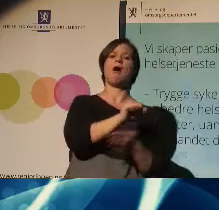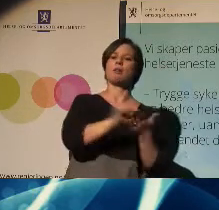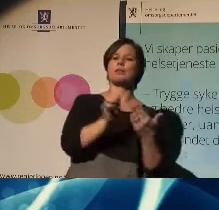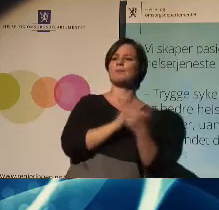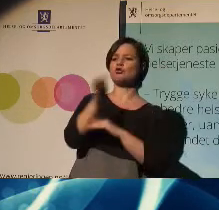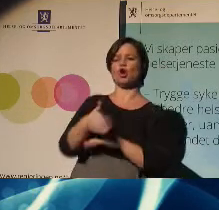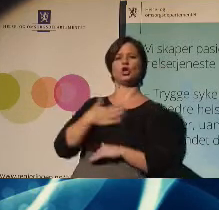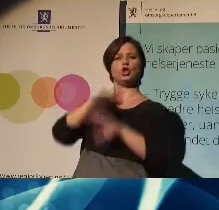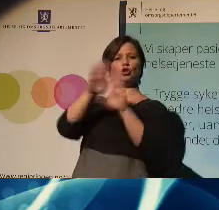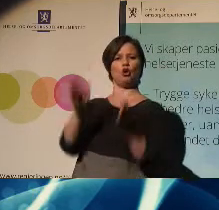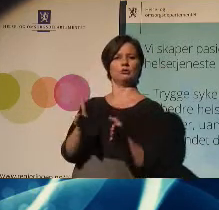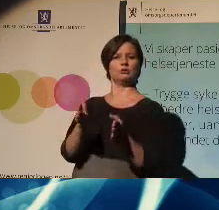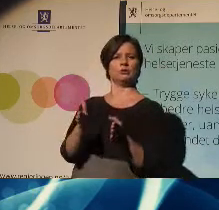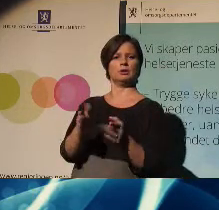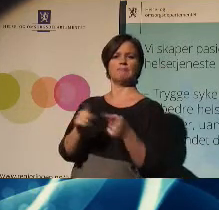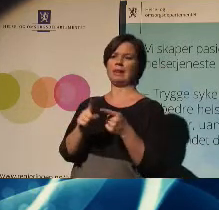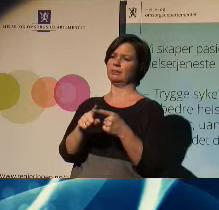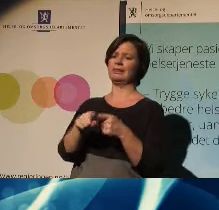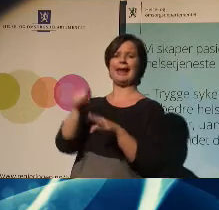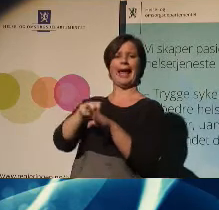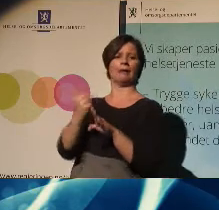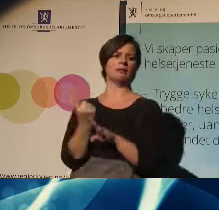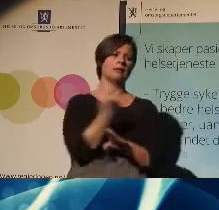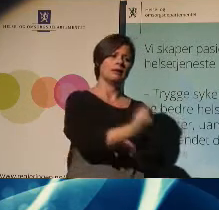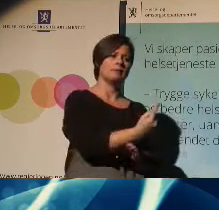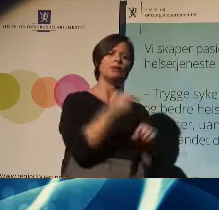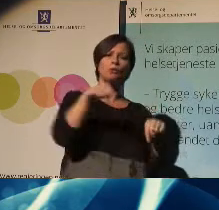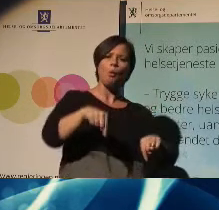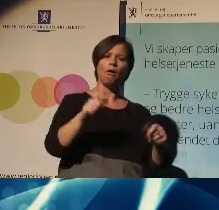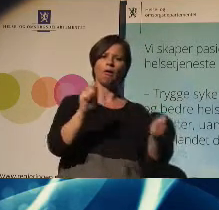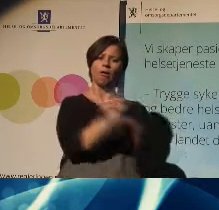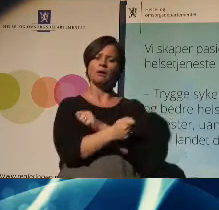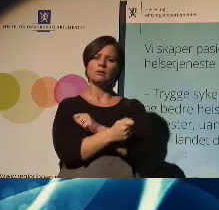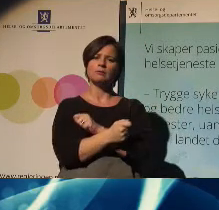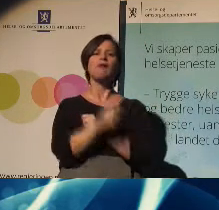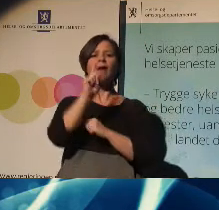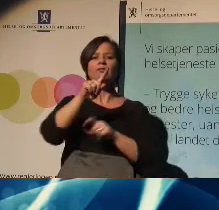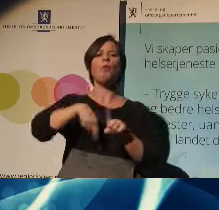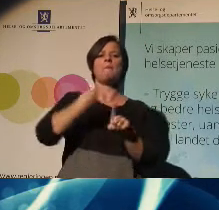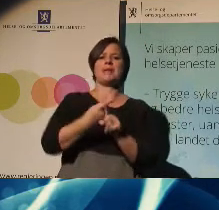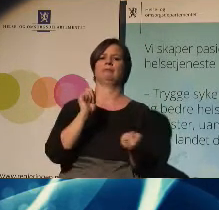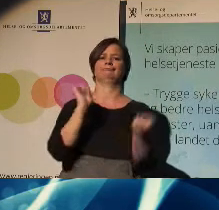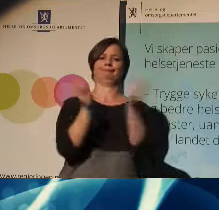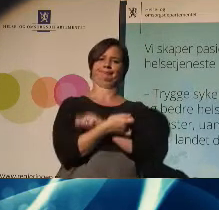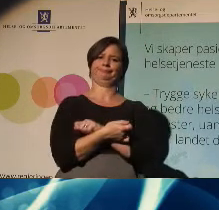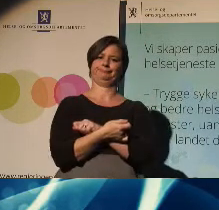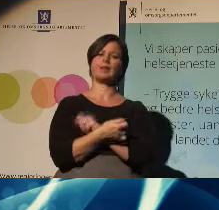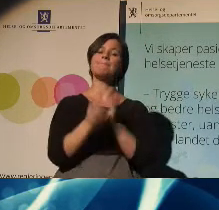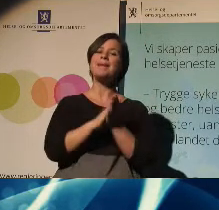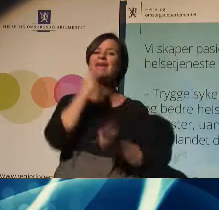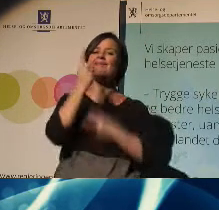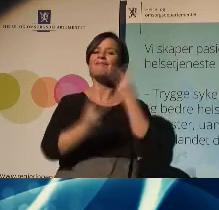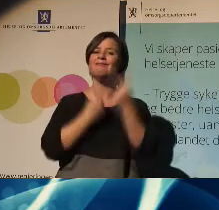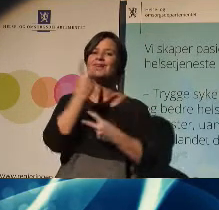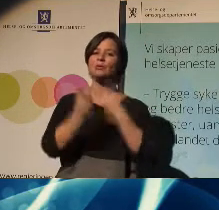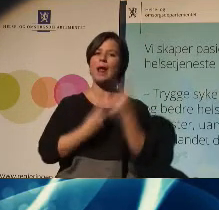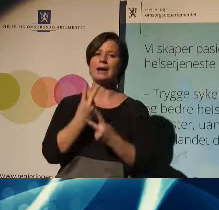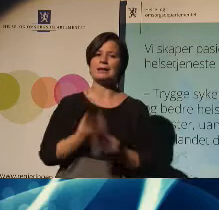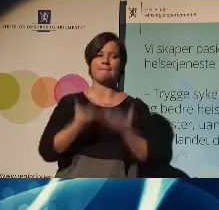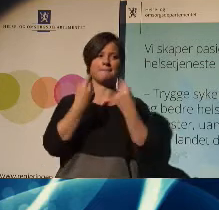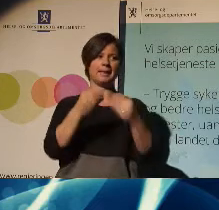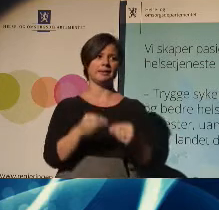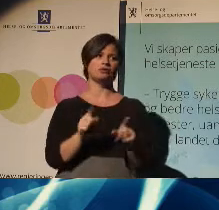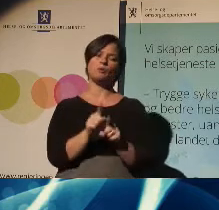This is good old-fashioned medicine. Now we can do this with virtual calls, and this would be particularly exciting for